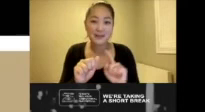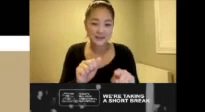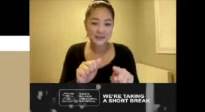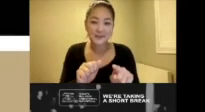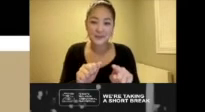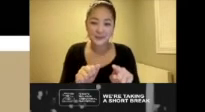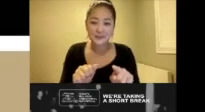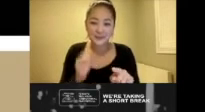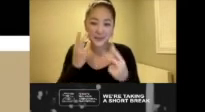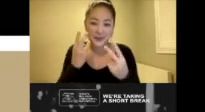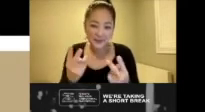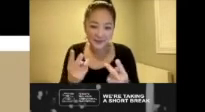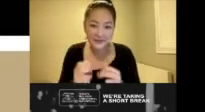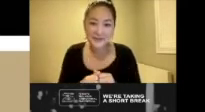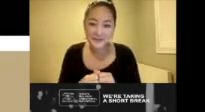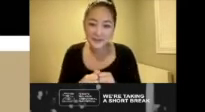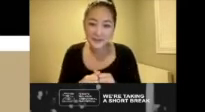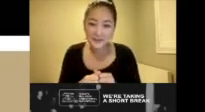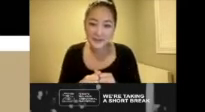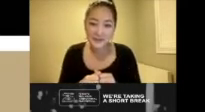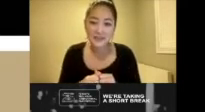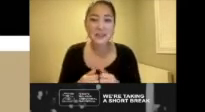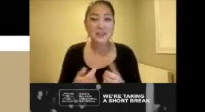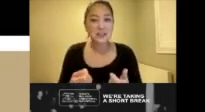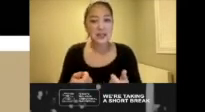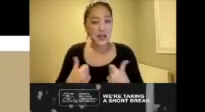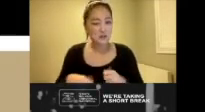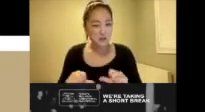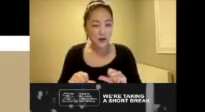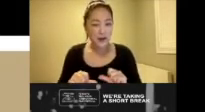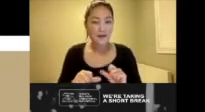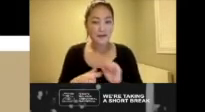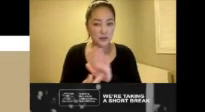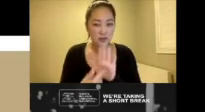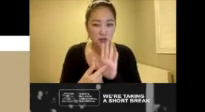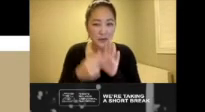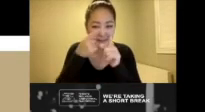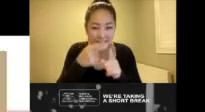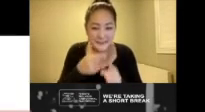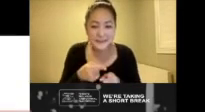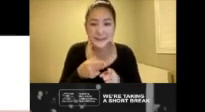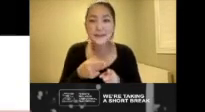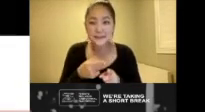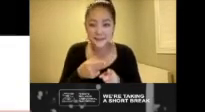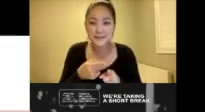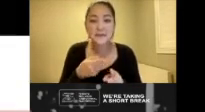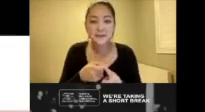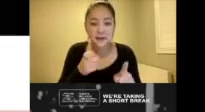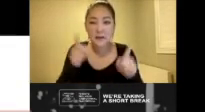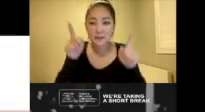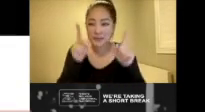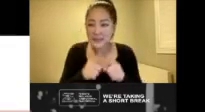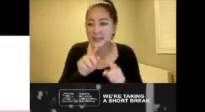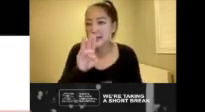in, you know, trying to show the details that you might see in the Indian bazaar,